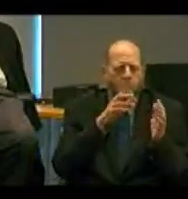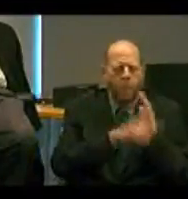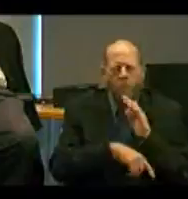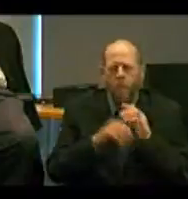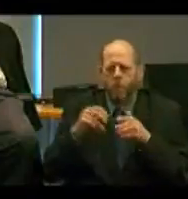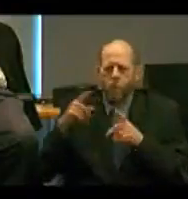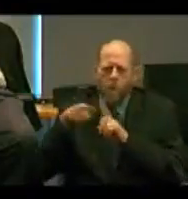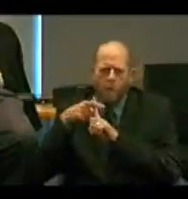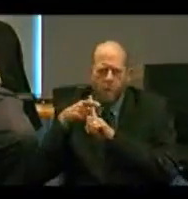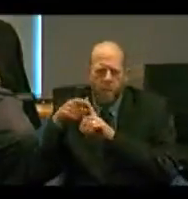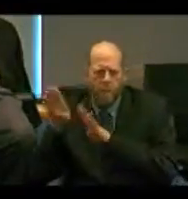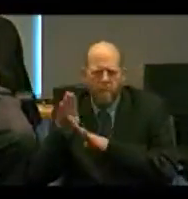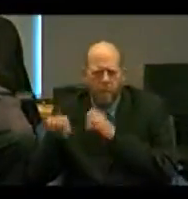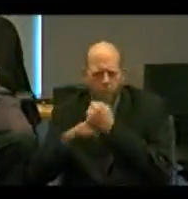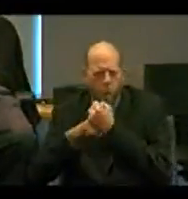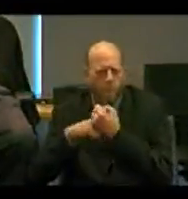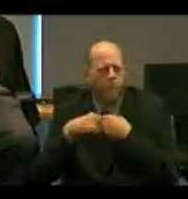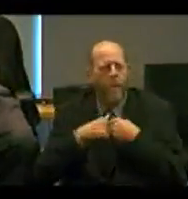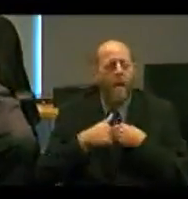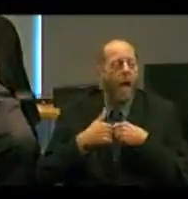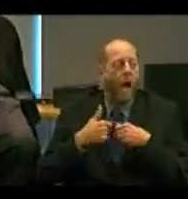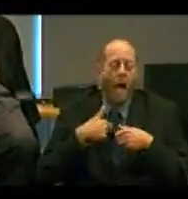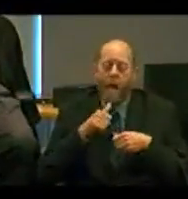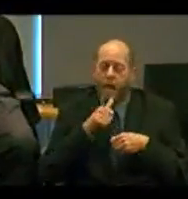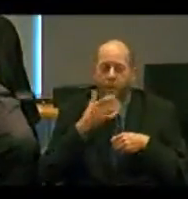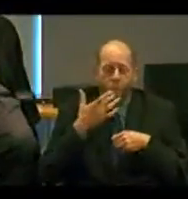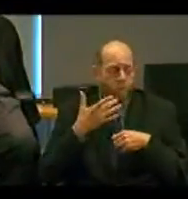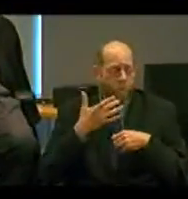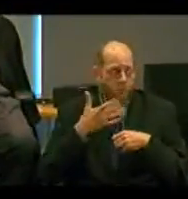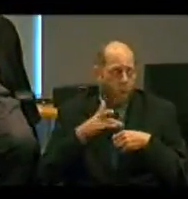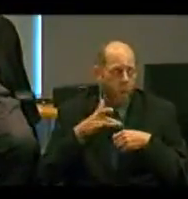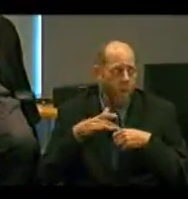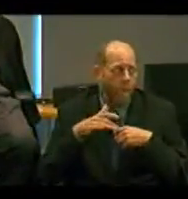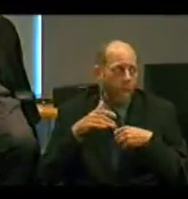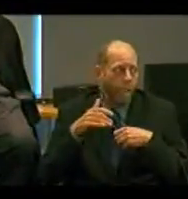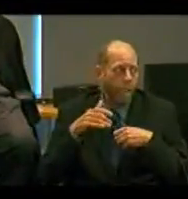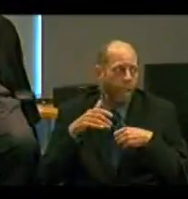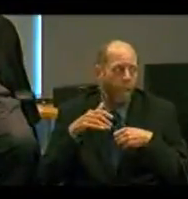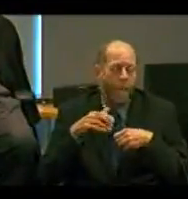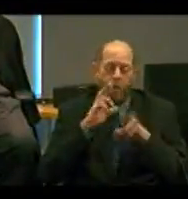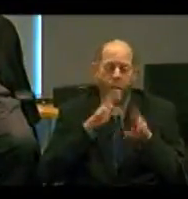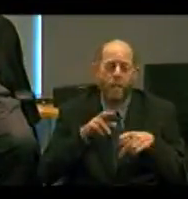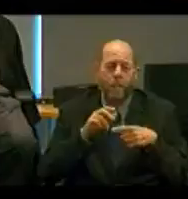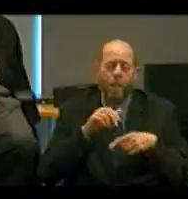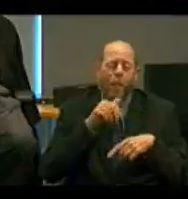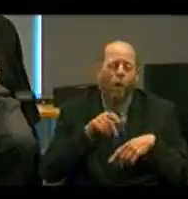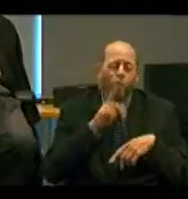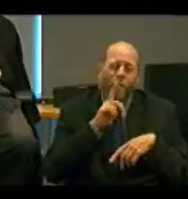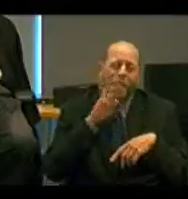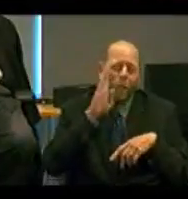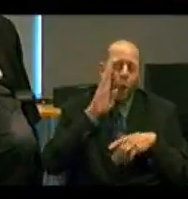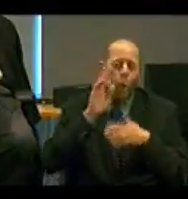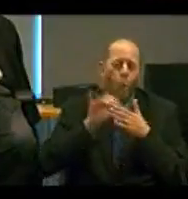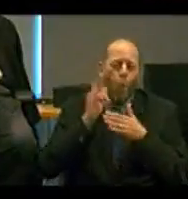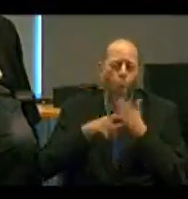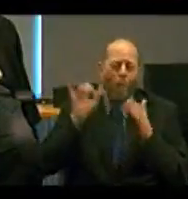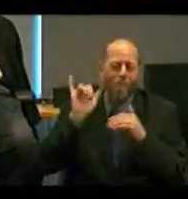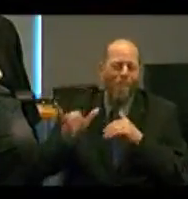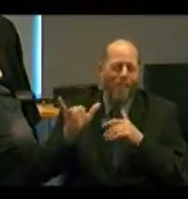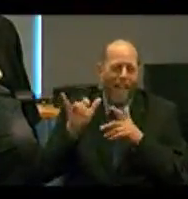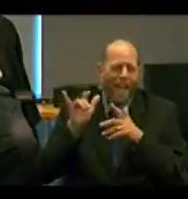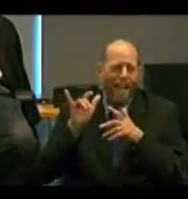intervention supports. I unfortunately had an involuntary reaction to believe that we don't necessarily know it that